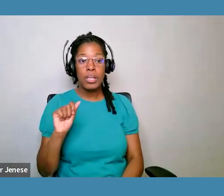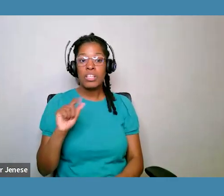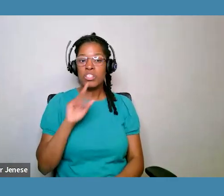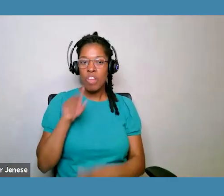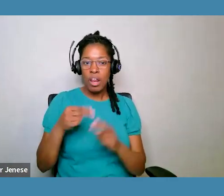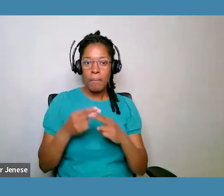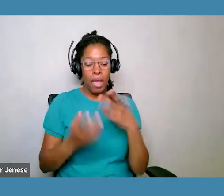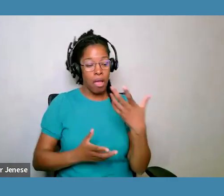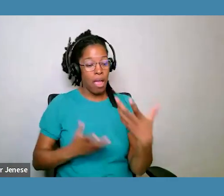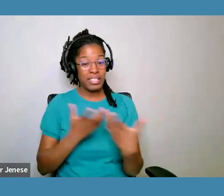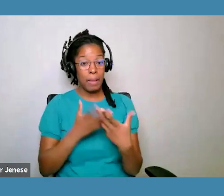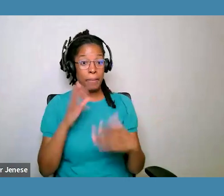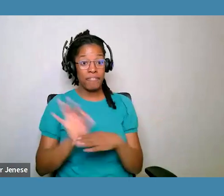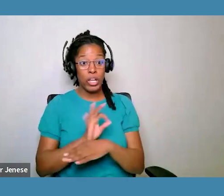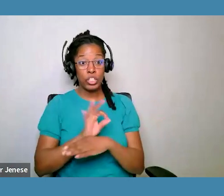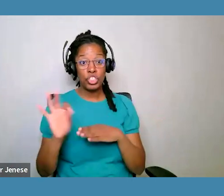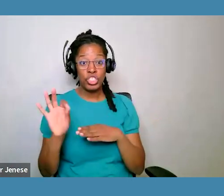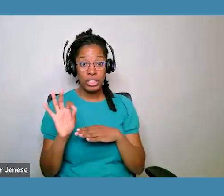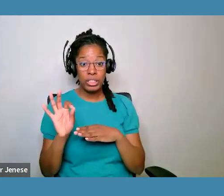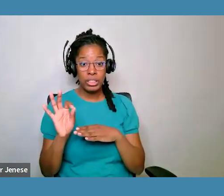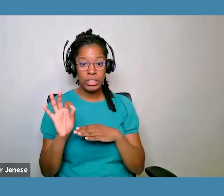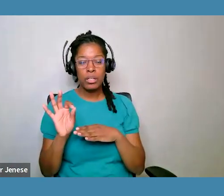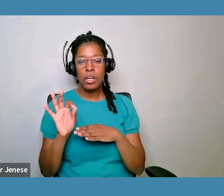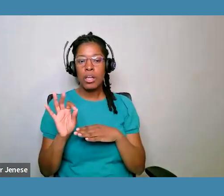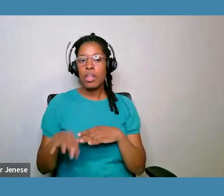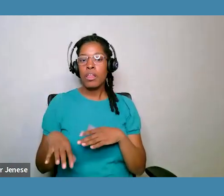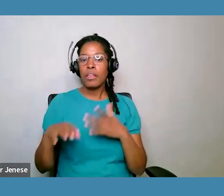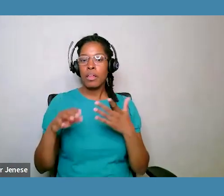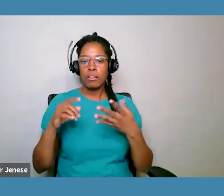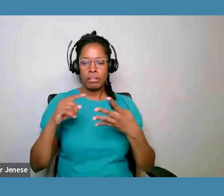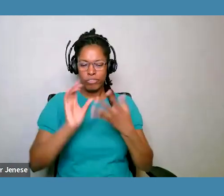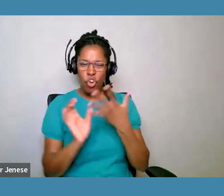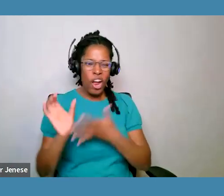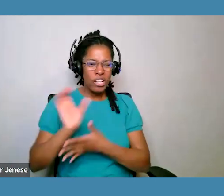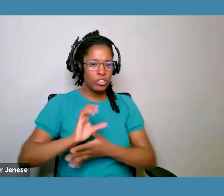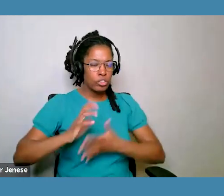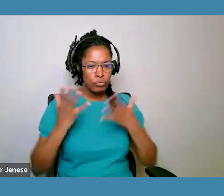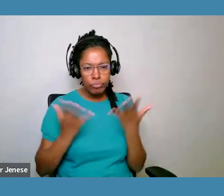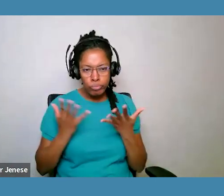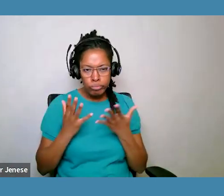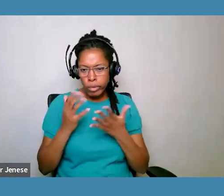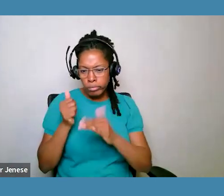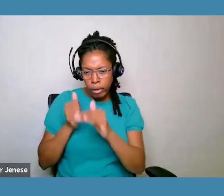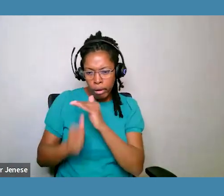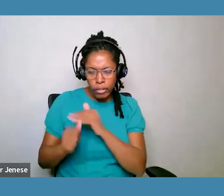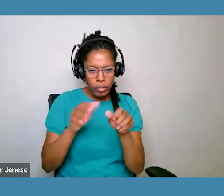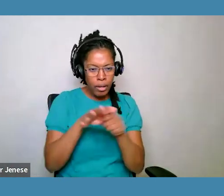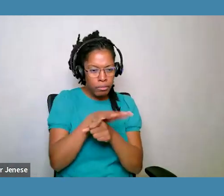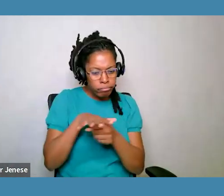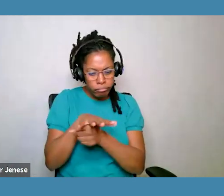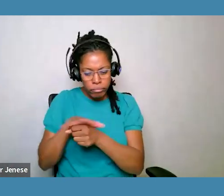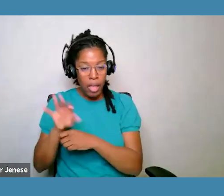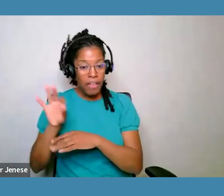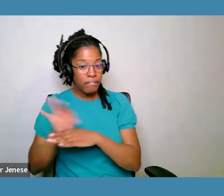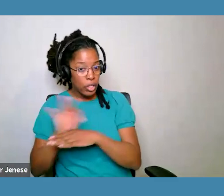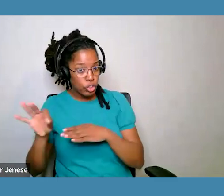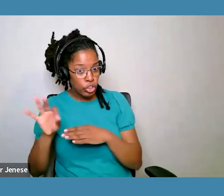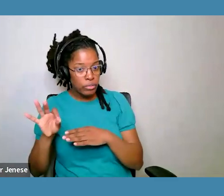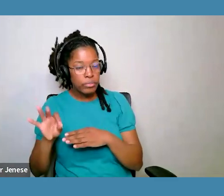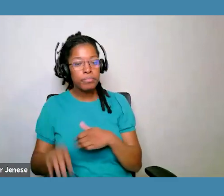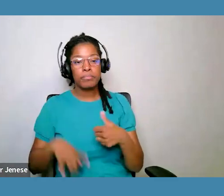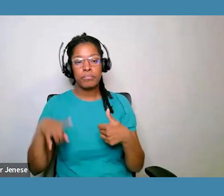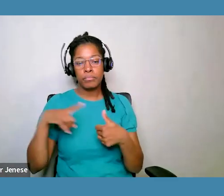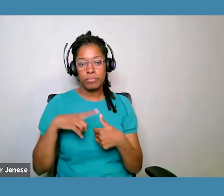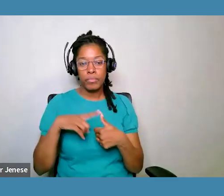adaptive functioning, the domains that they're looking at as far as what areas you would be functioning in